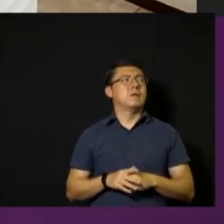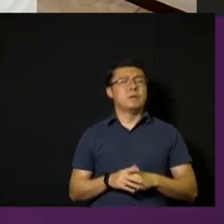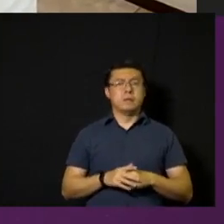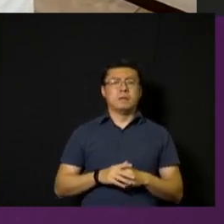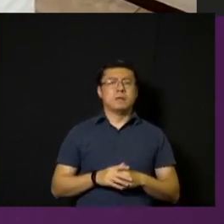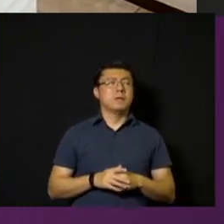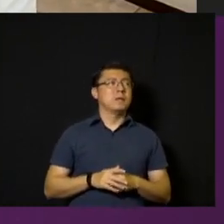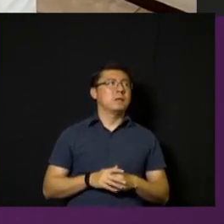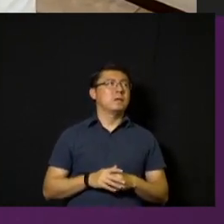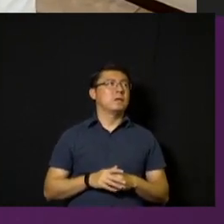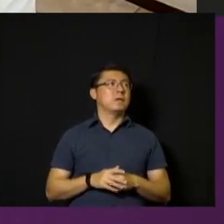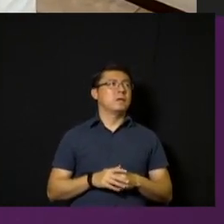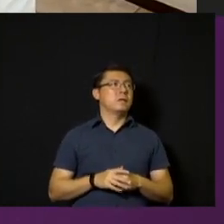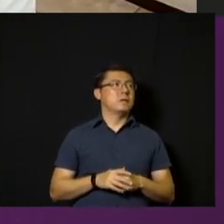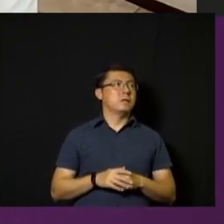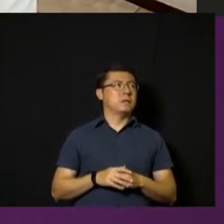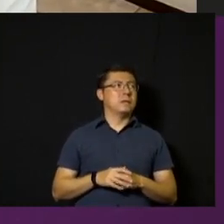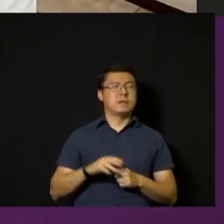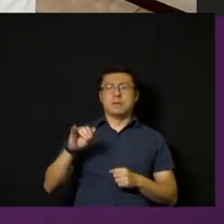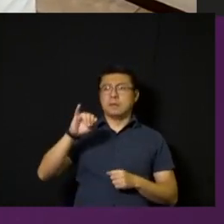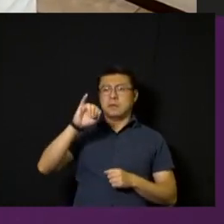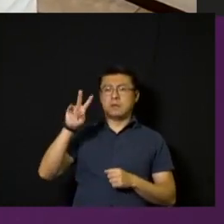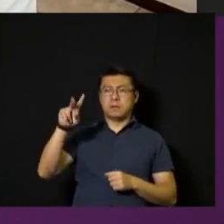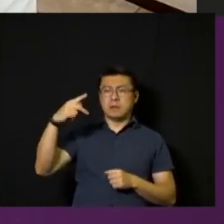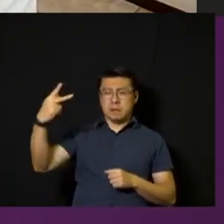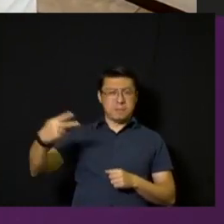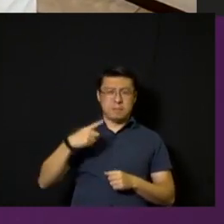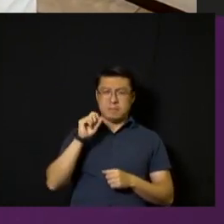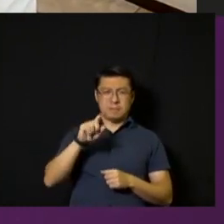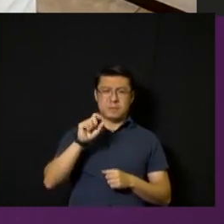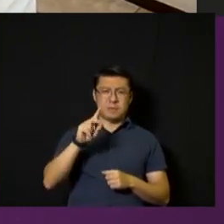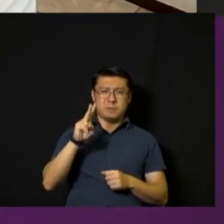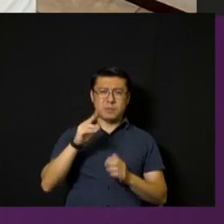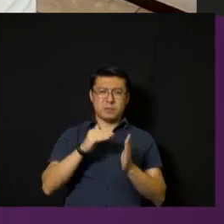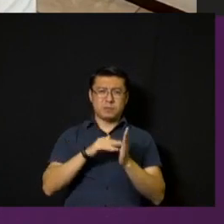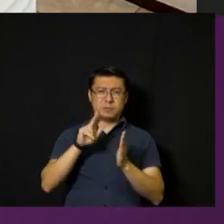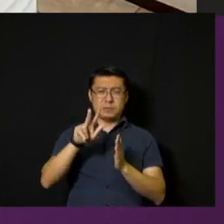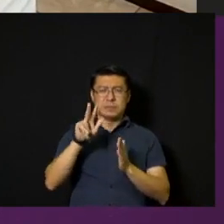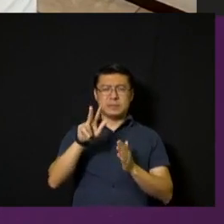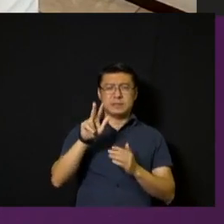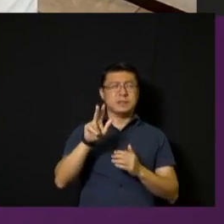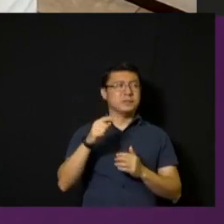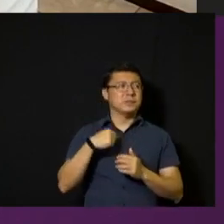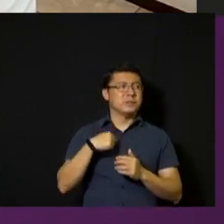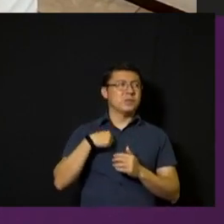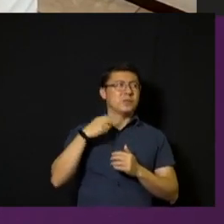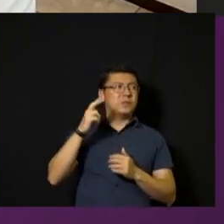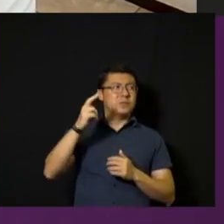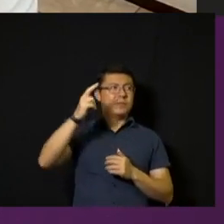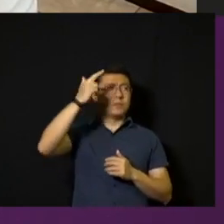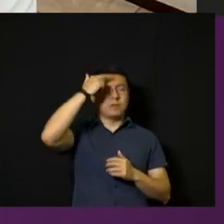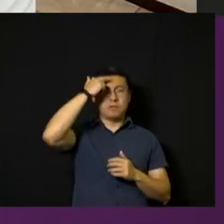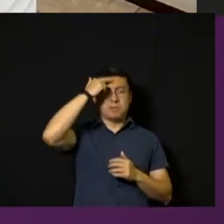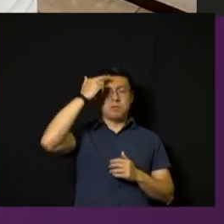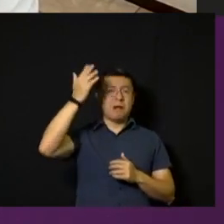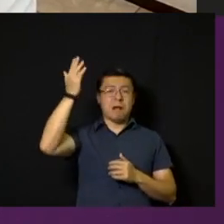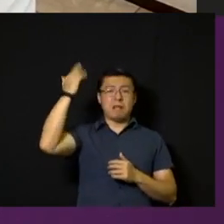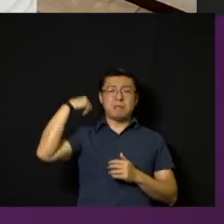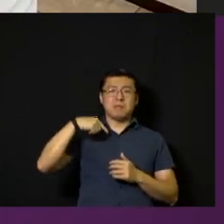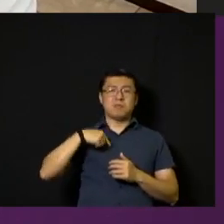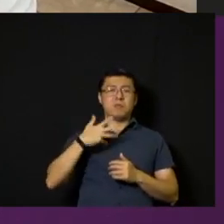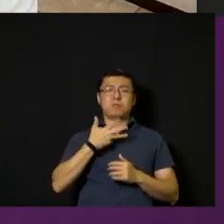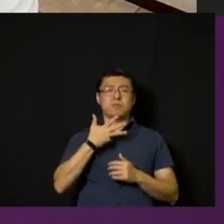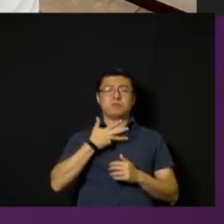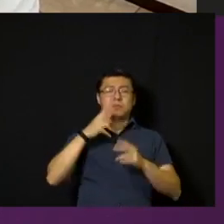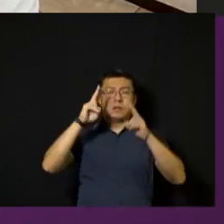You know, this question was asked by Jorge in 2018, and I remember I didn't